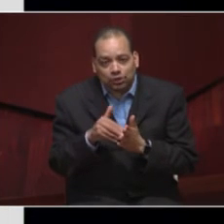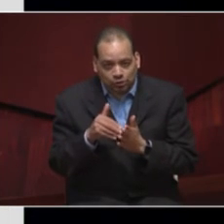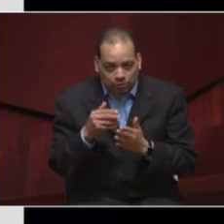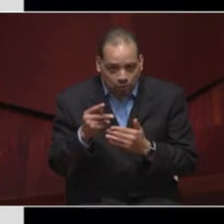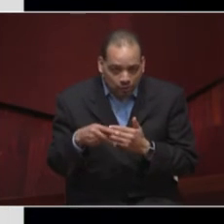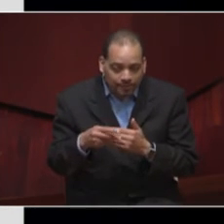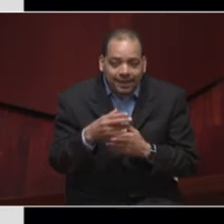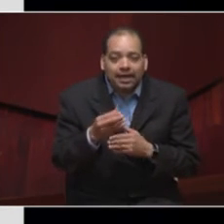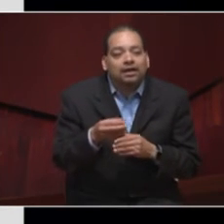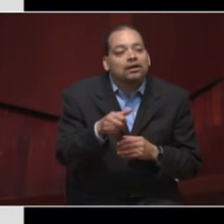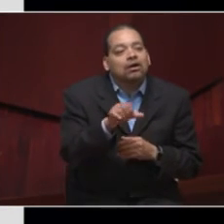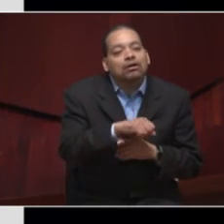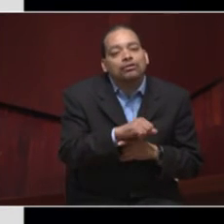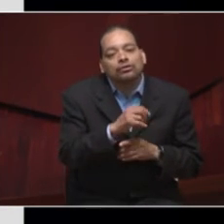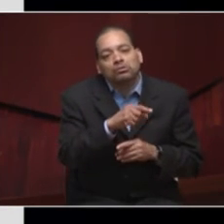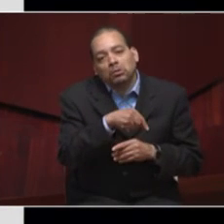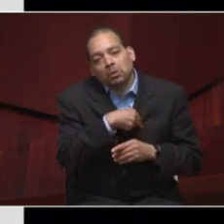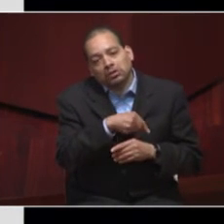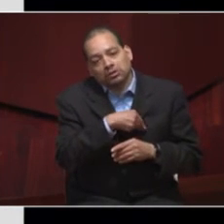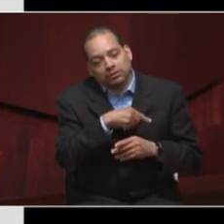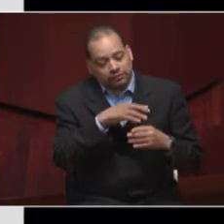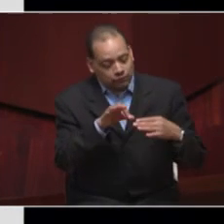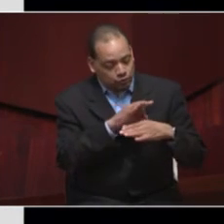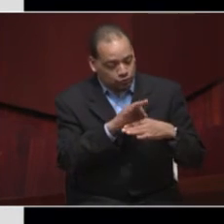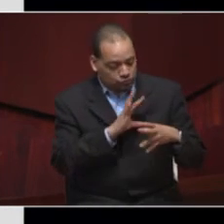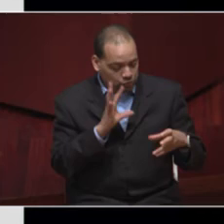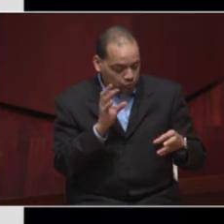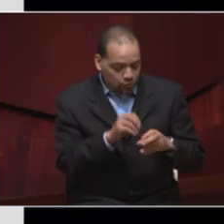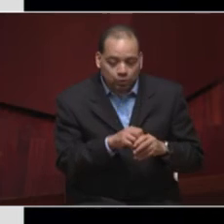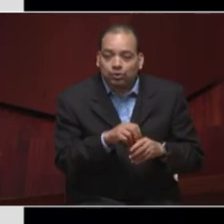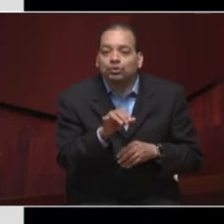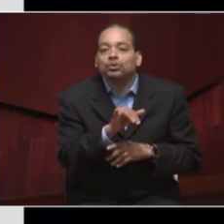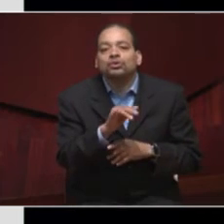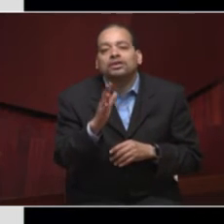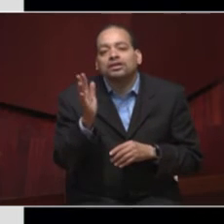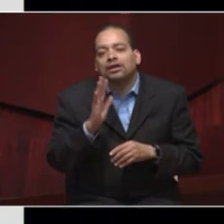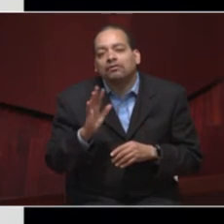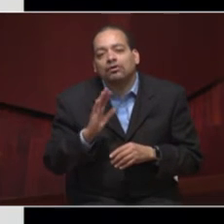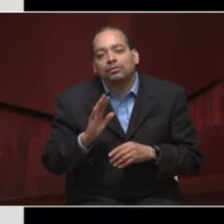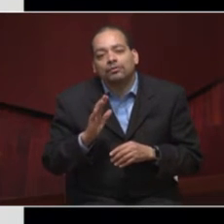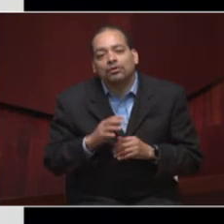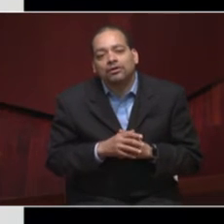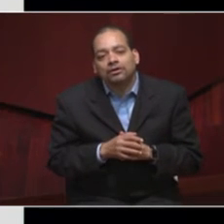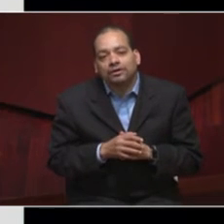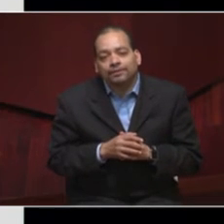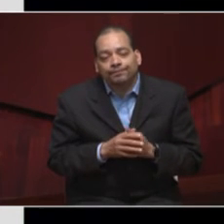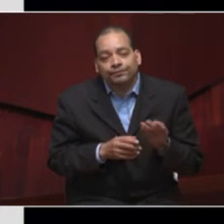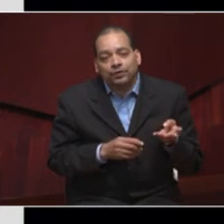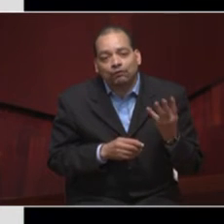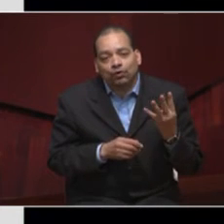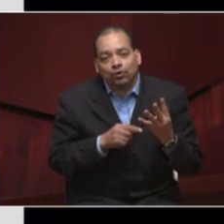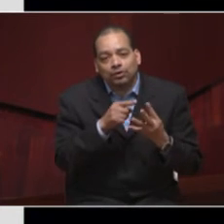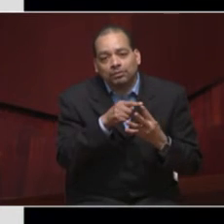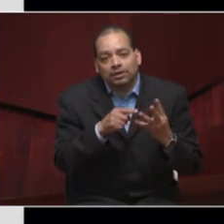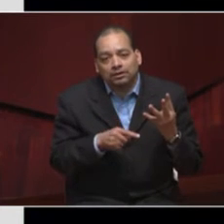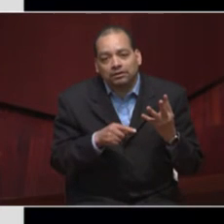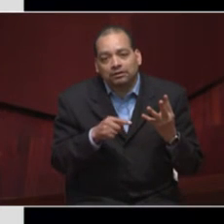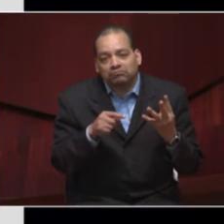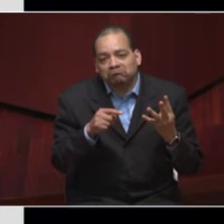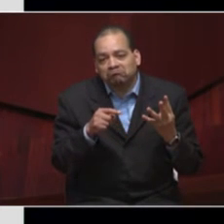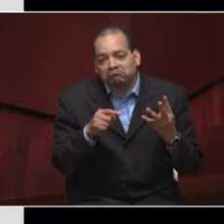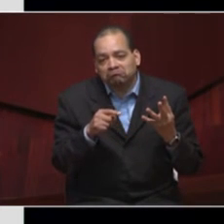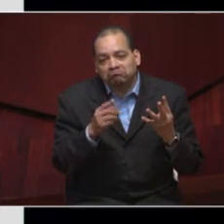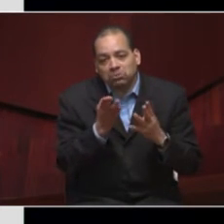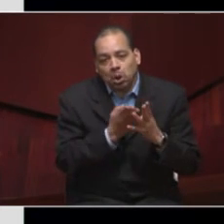functions that were never available before. Those being the 4 interdependent components, which I'll talk about on the next slide.